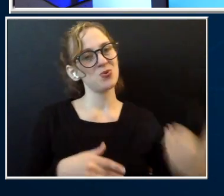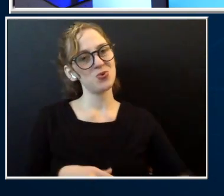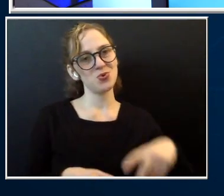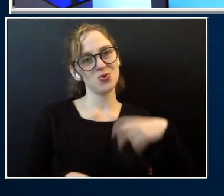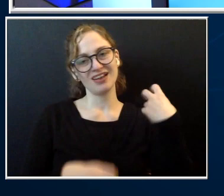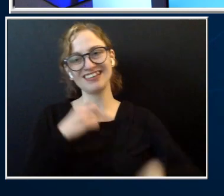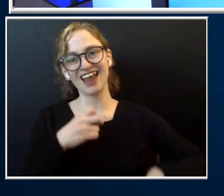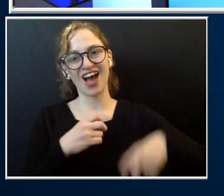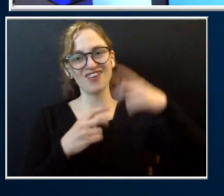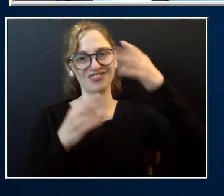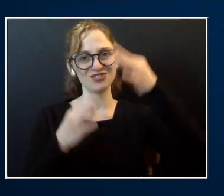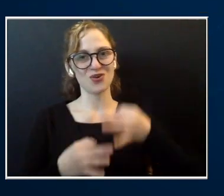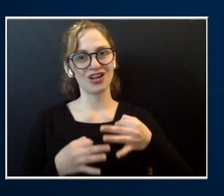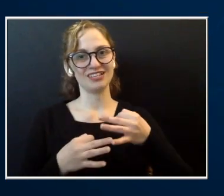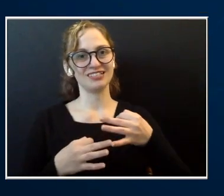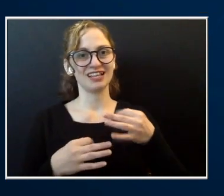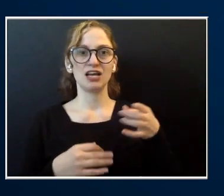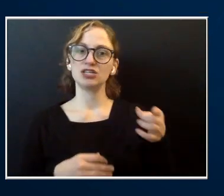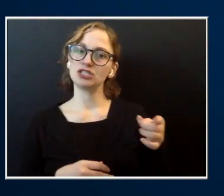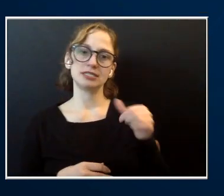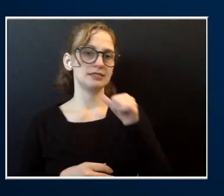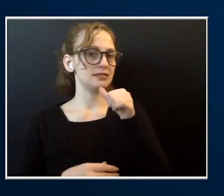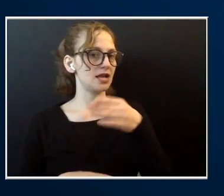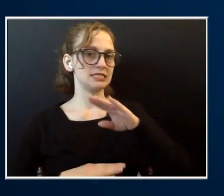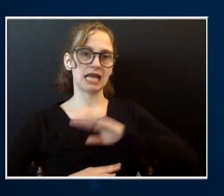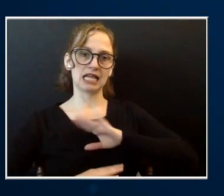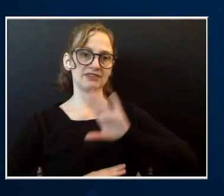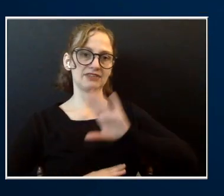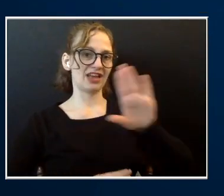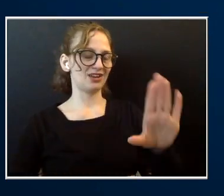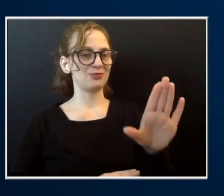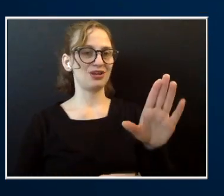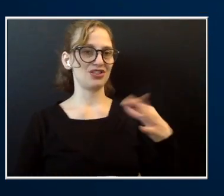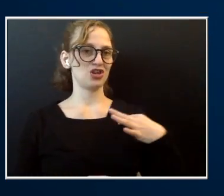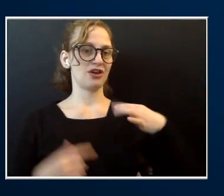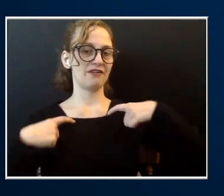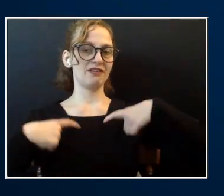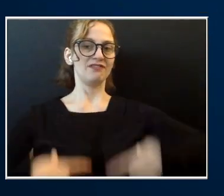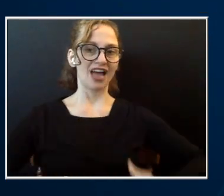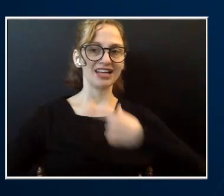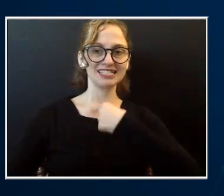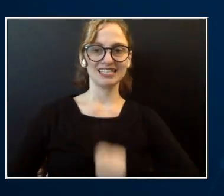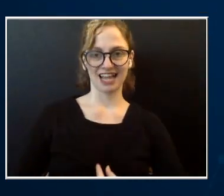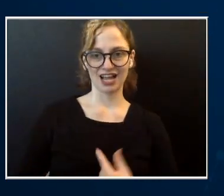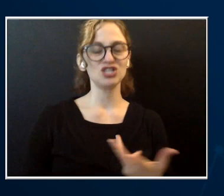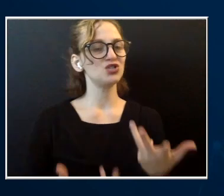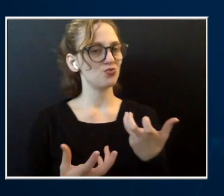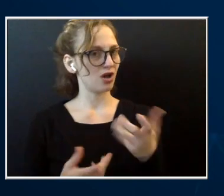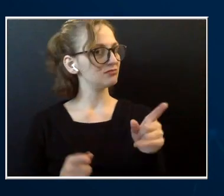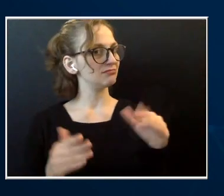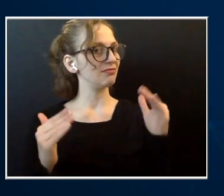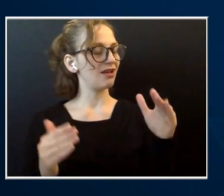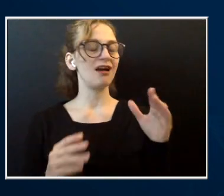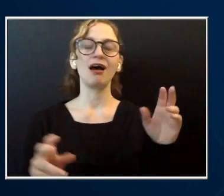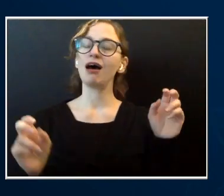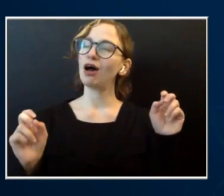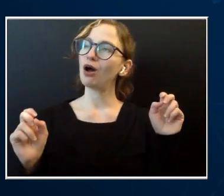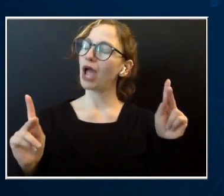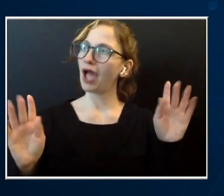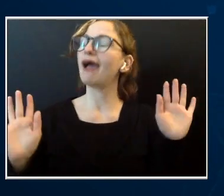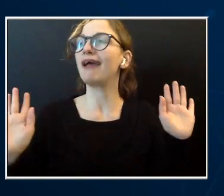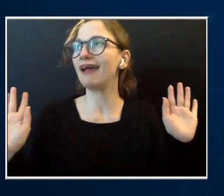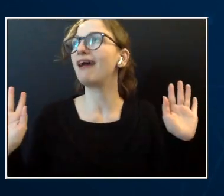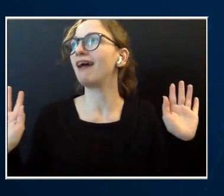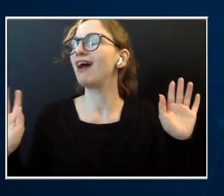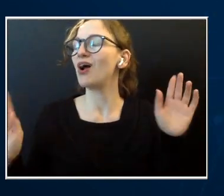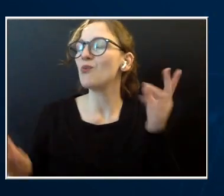isn't happy with just your vest and tie. She wants you to step it up a notch. All right, live long and prosper. We'll see about that.